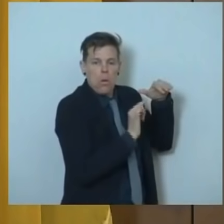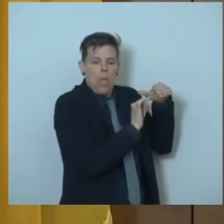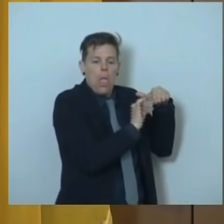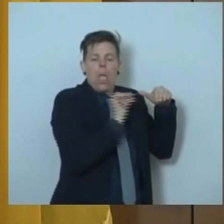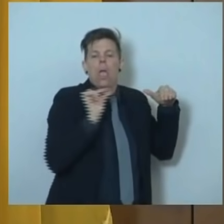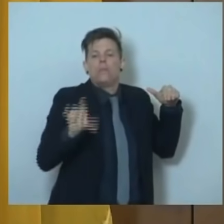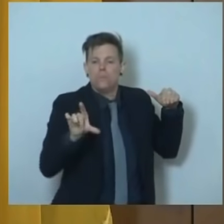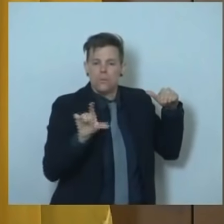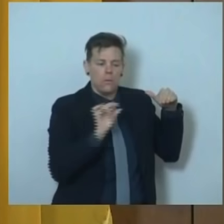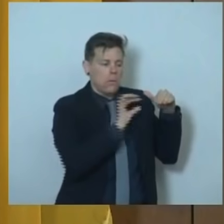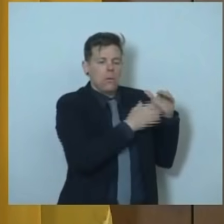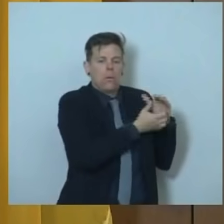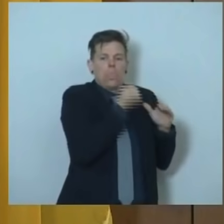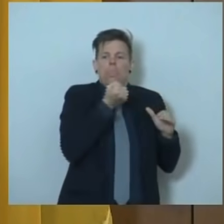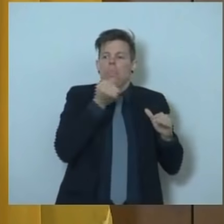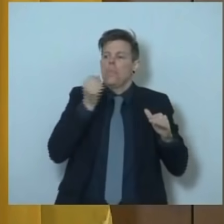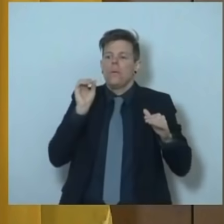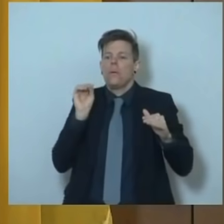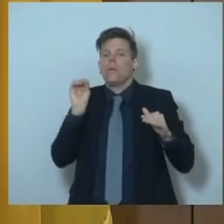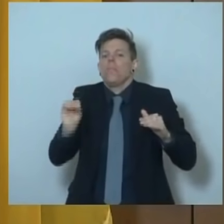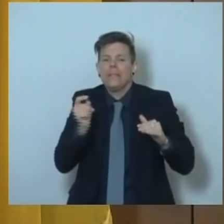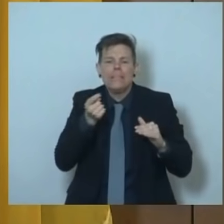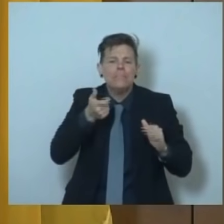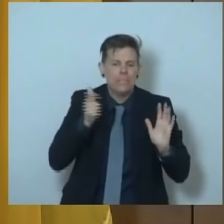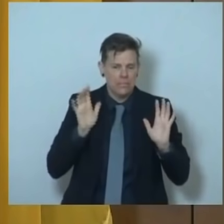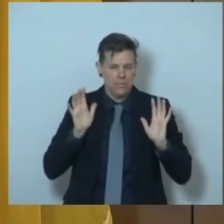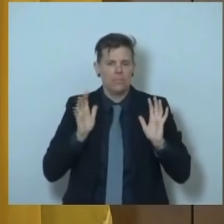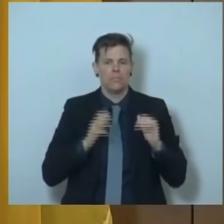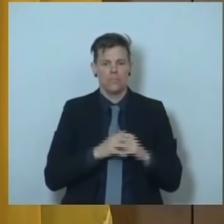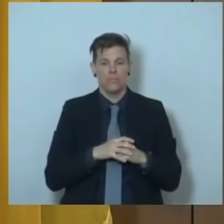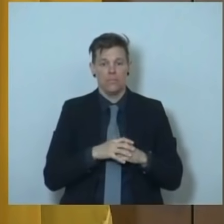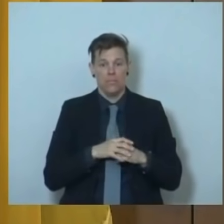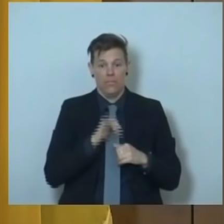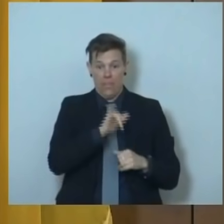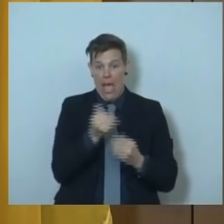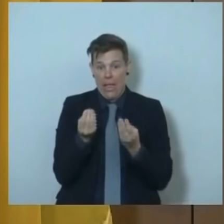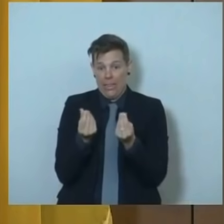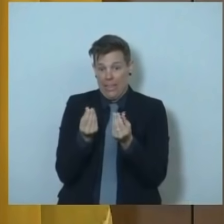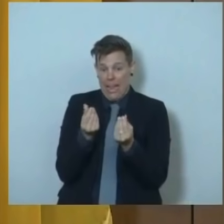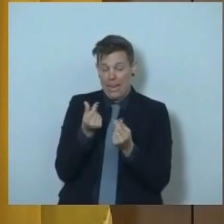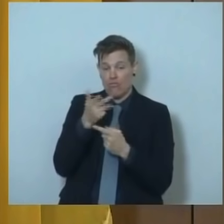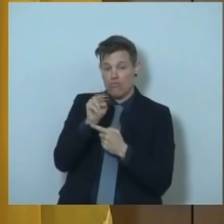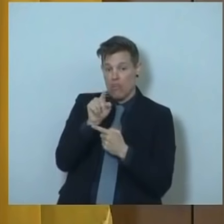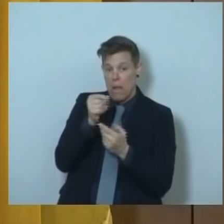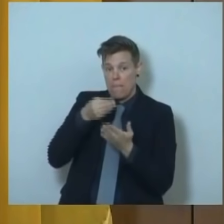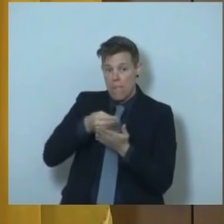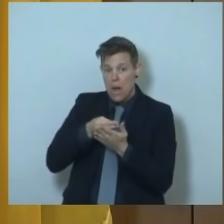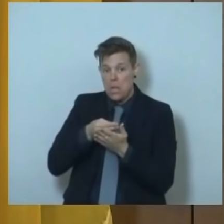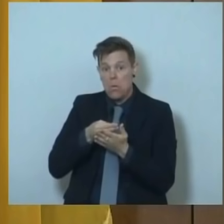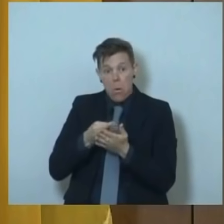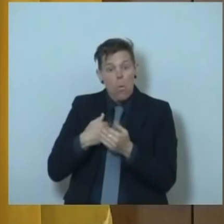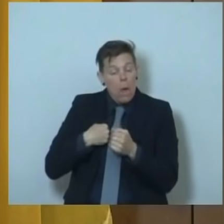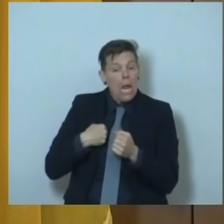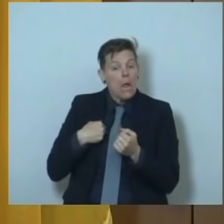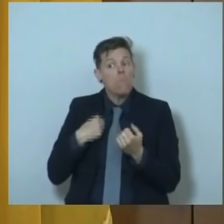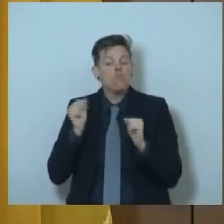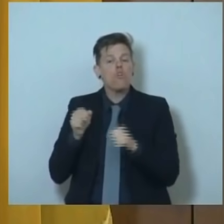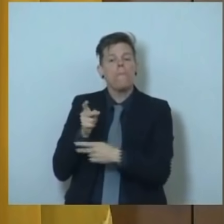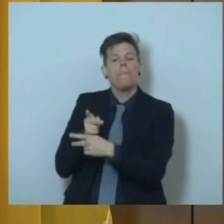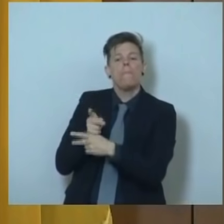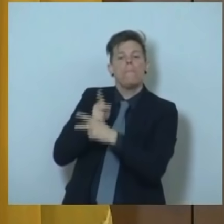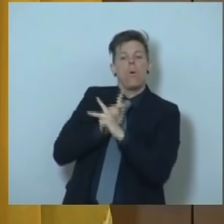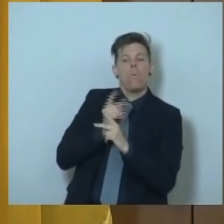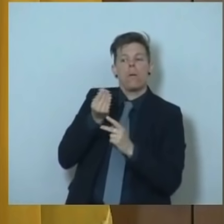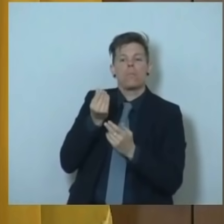other set-aside funds, but the land grant permanent fund in particular. And it is my sense that those